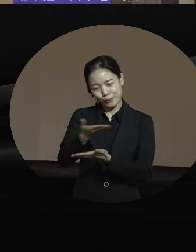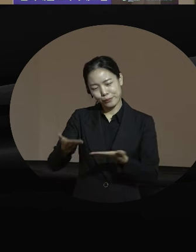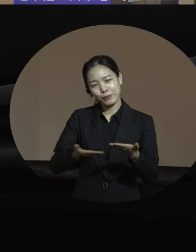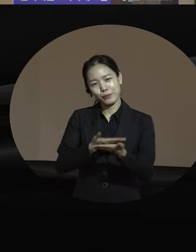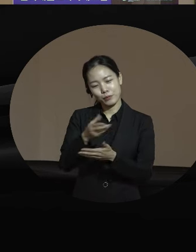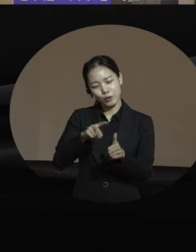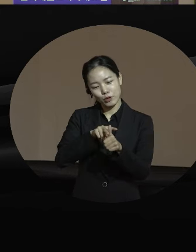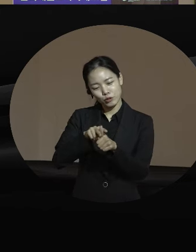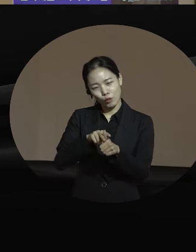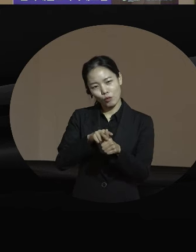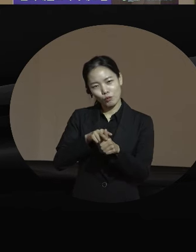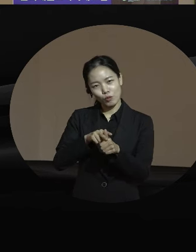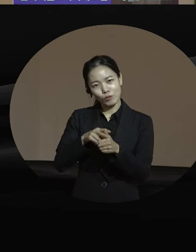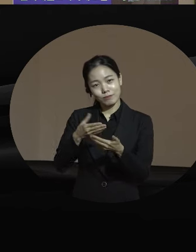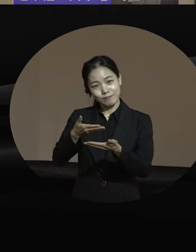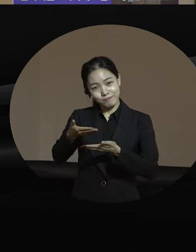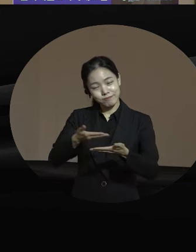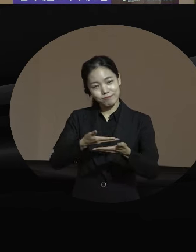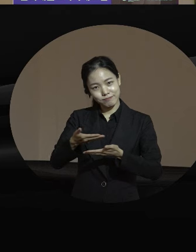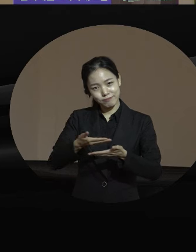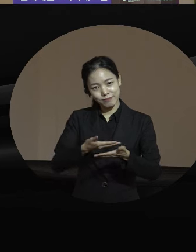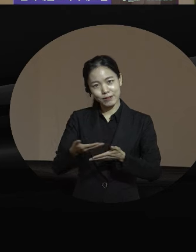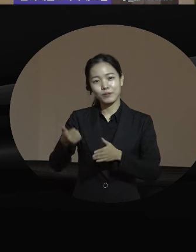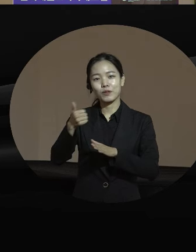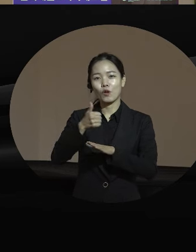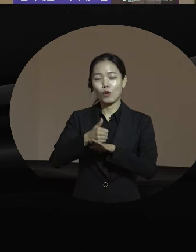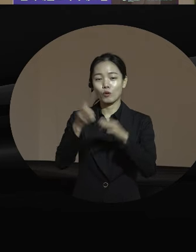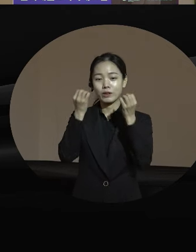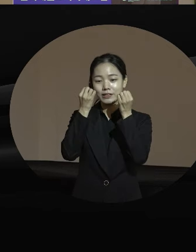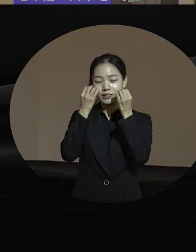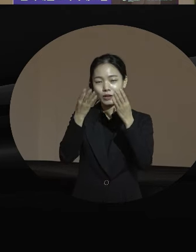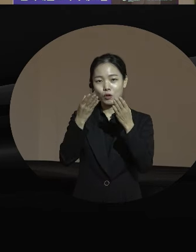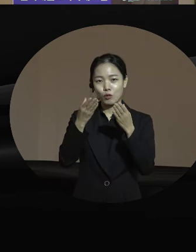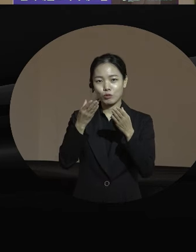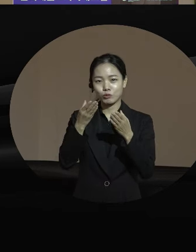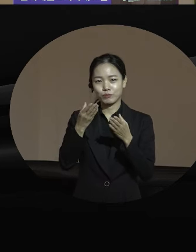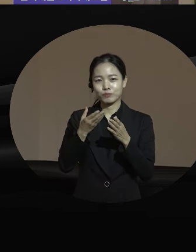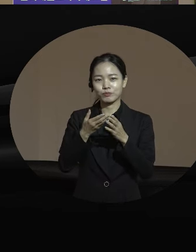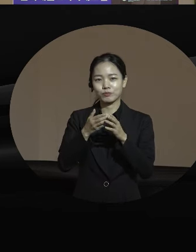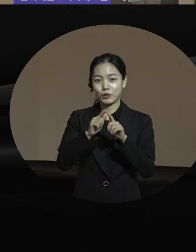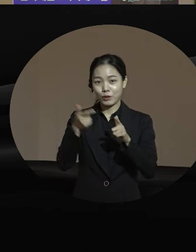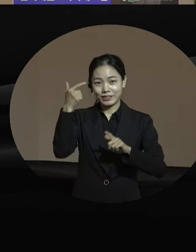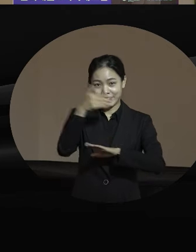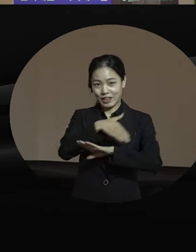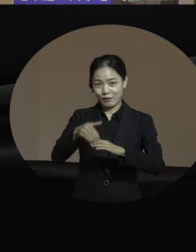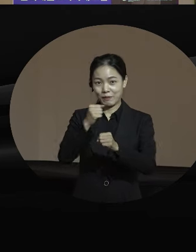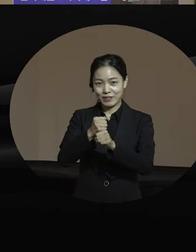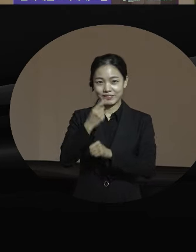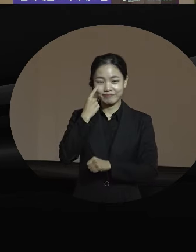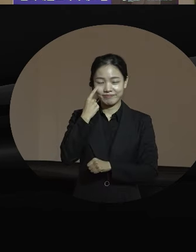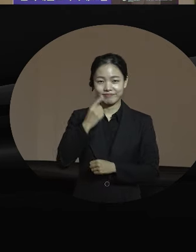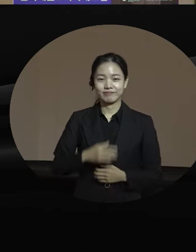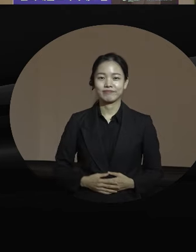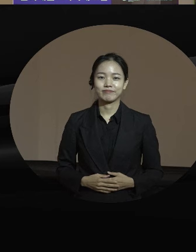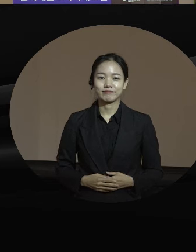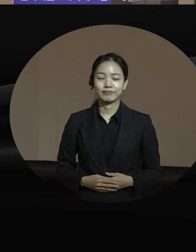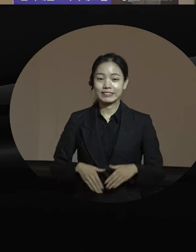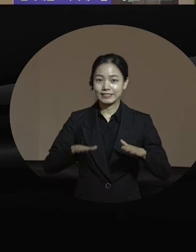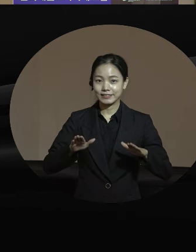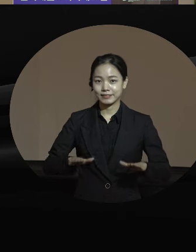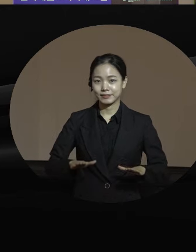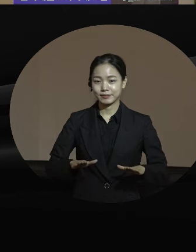the new UNESCO framework in our own countries. I will next provide you with some views from